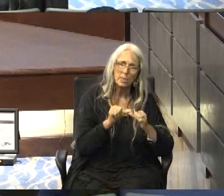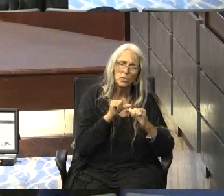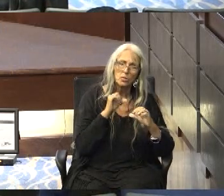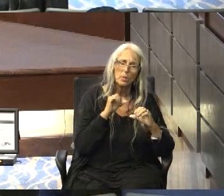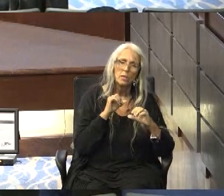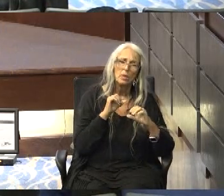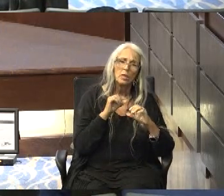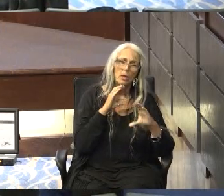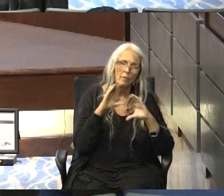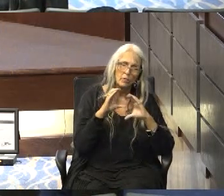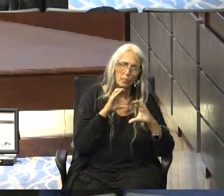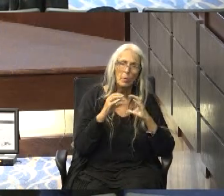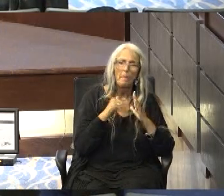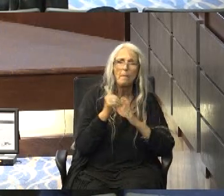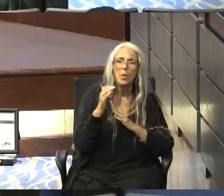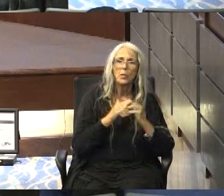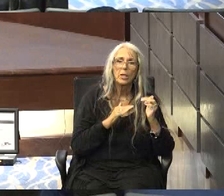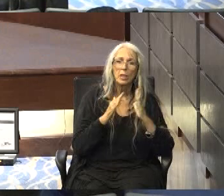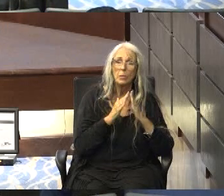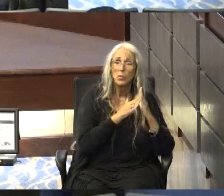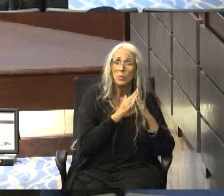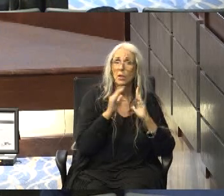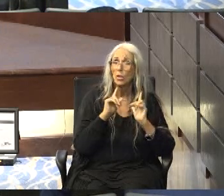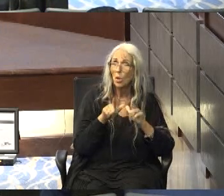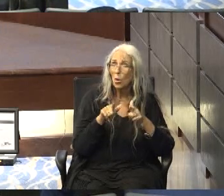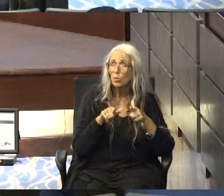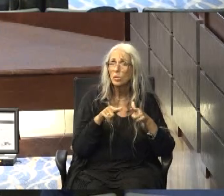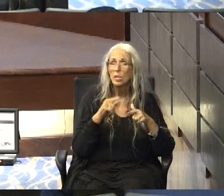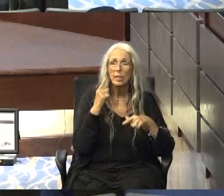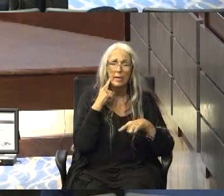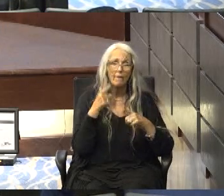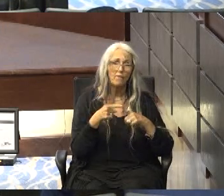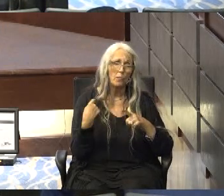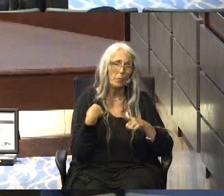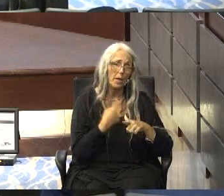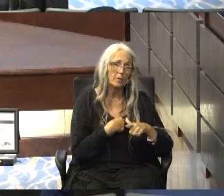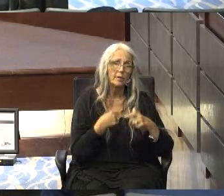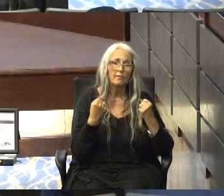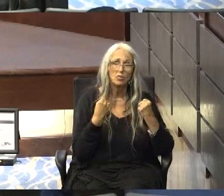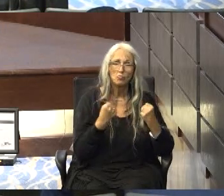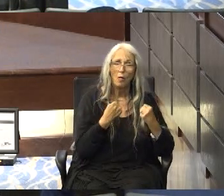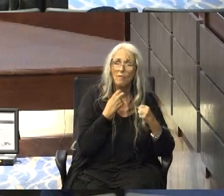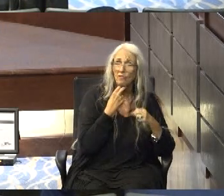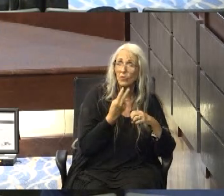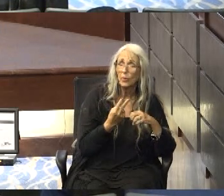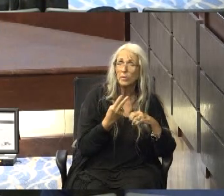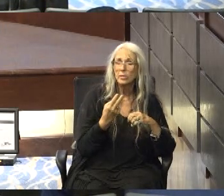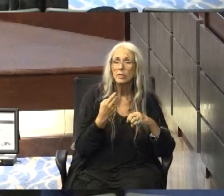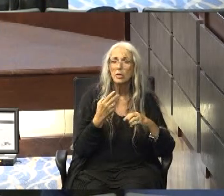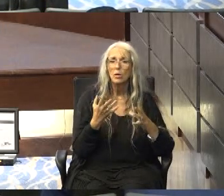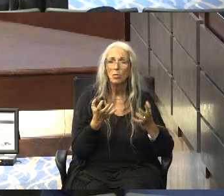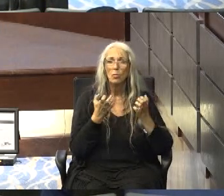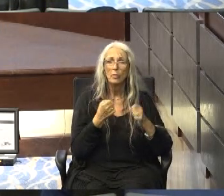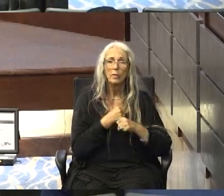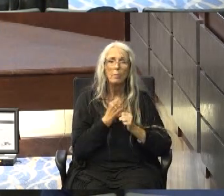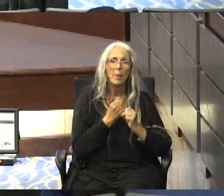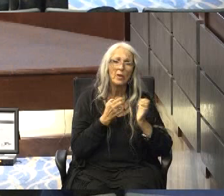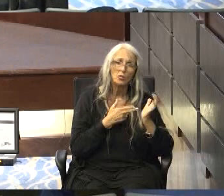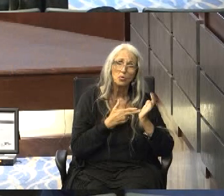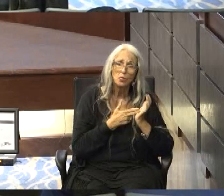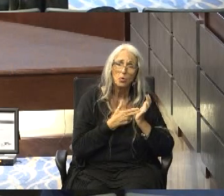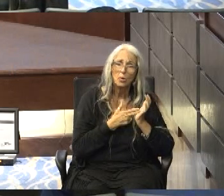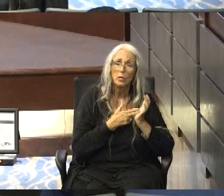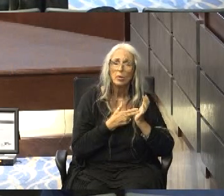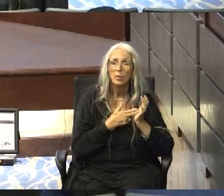building community goes. I certainly want them to hear from us that they have a strong voice in this and that we want to ensure that